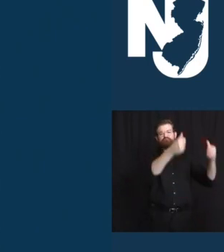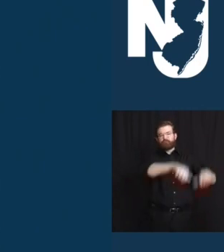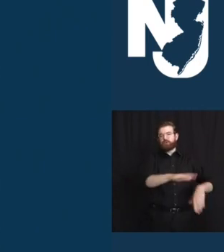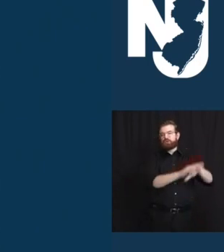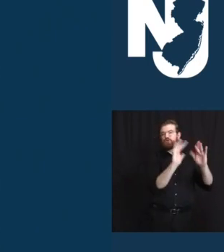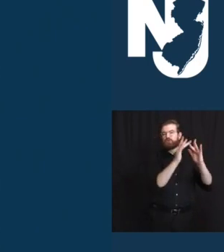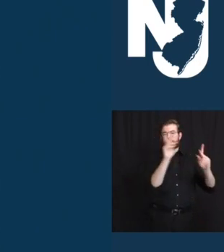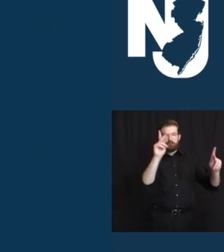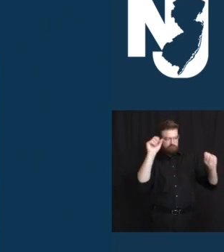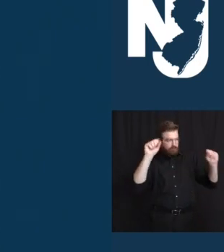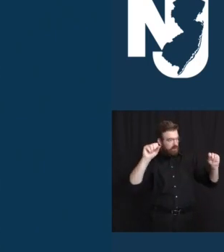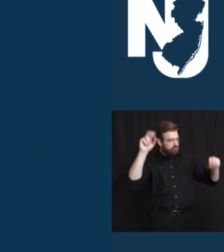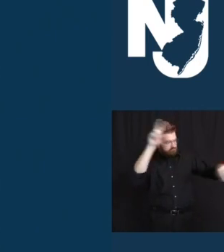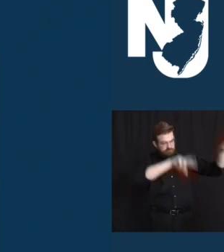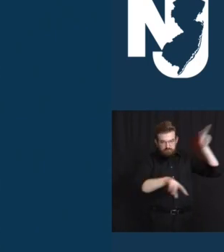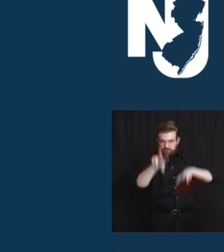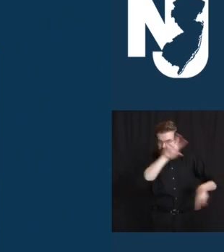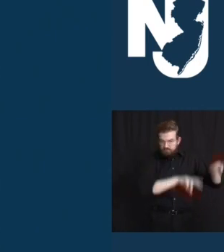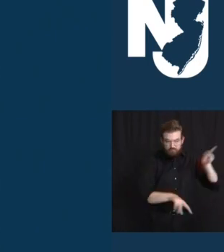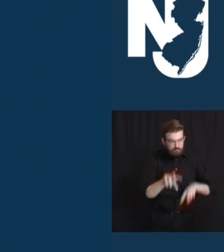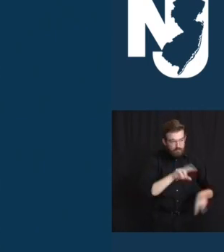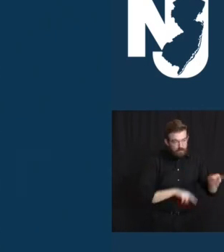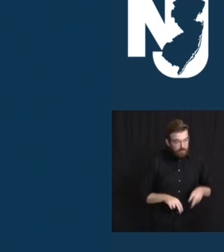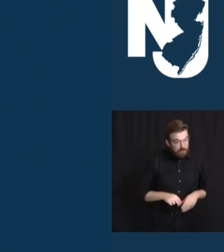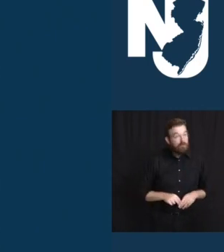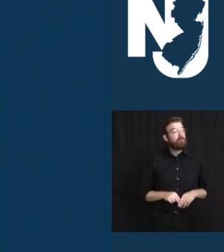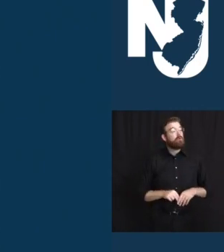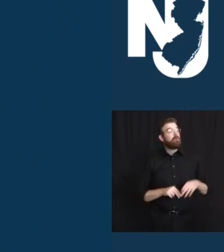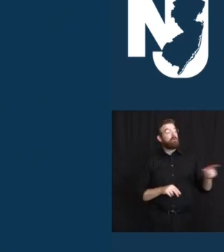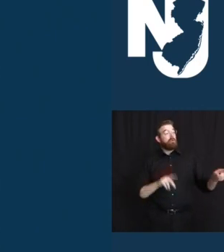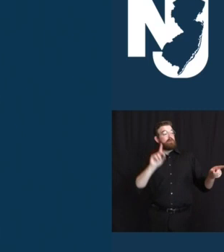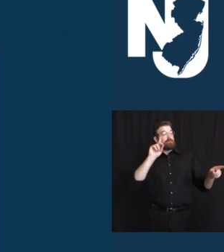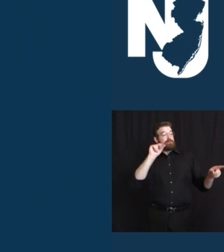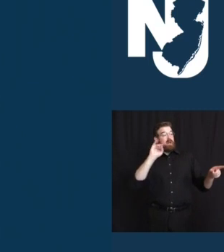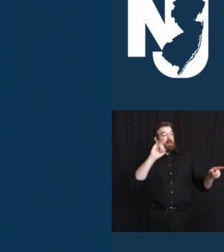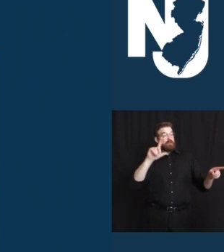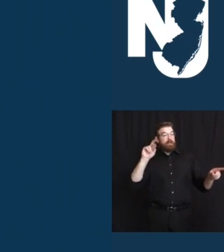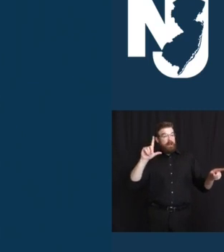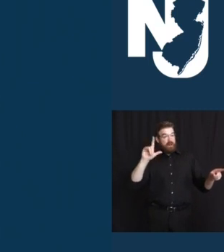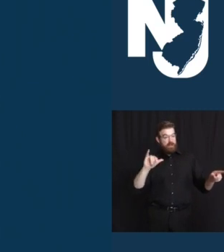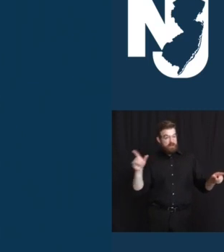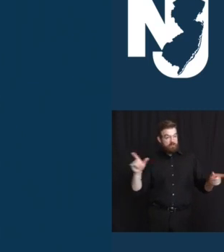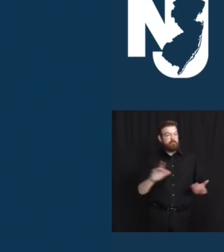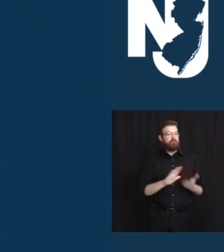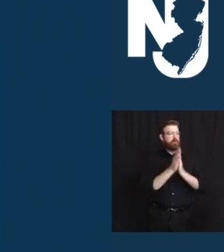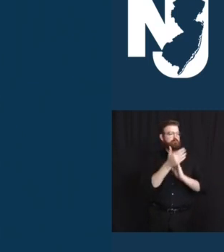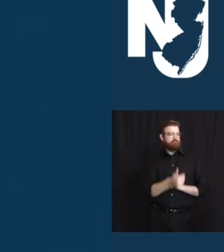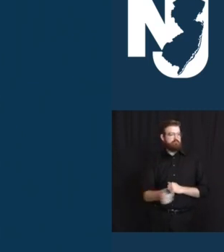of the Office of Recovery and Rebuilding, will now lead the Disaster Recovery Office.